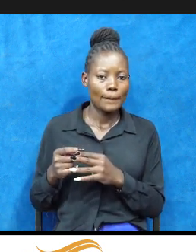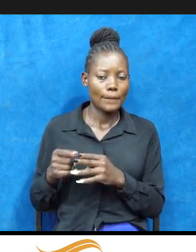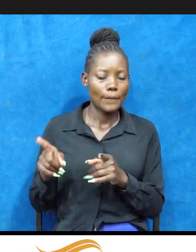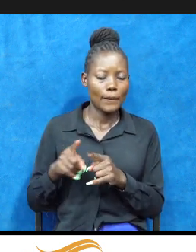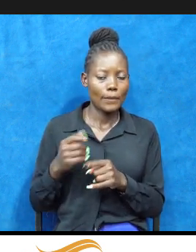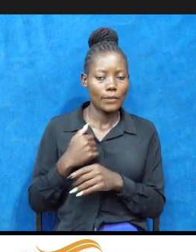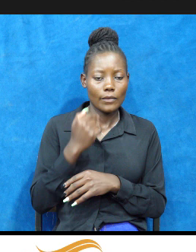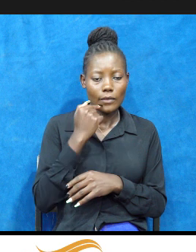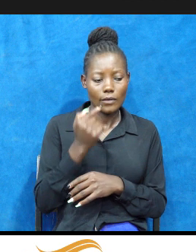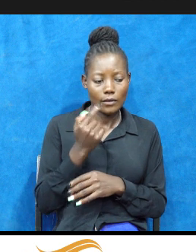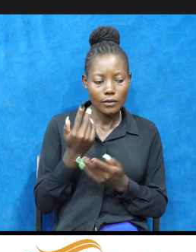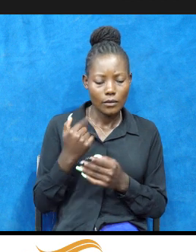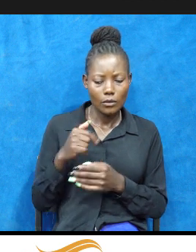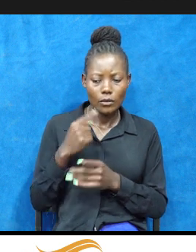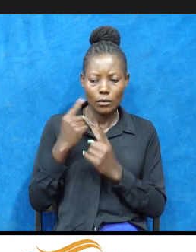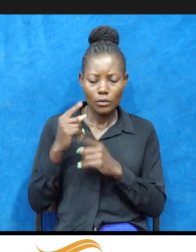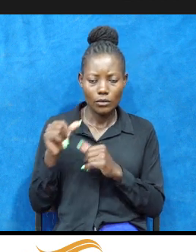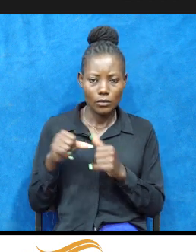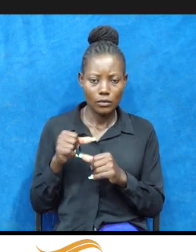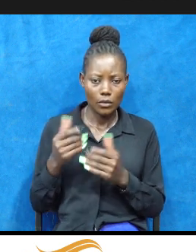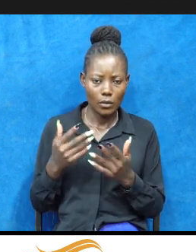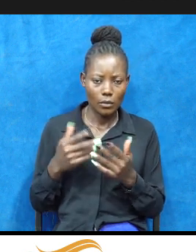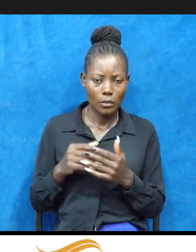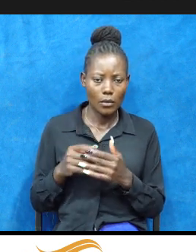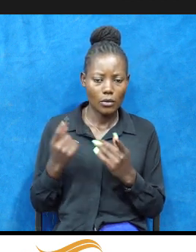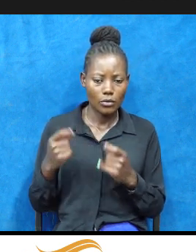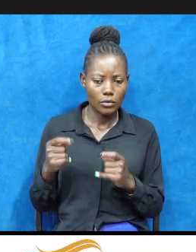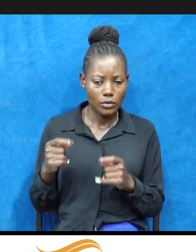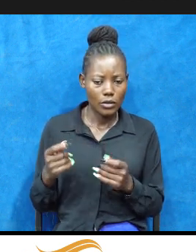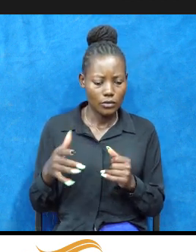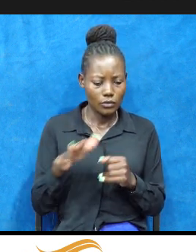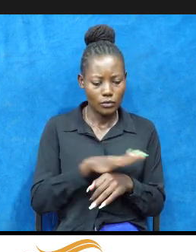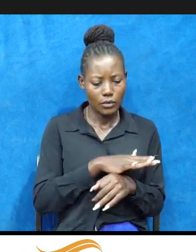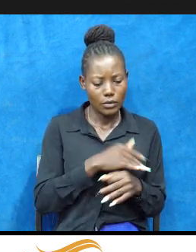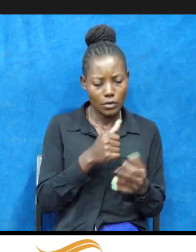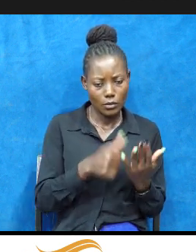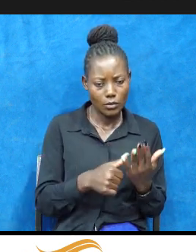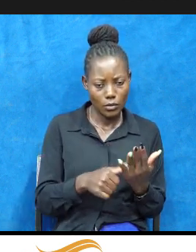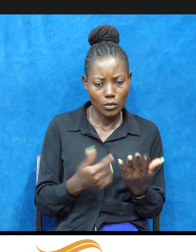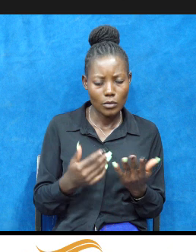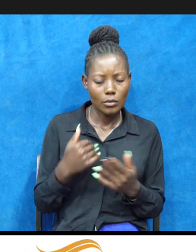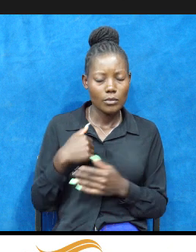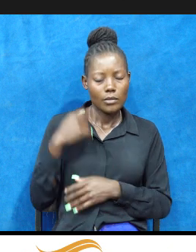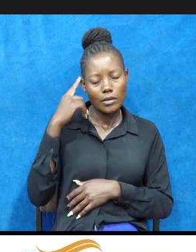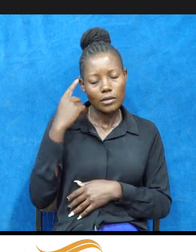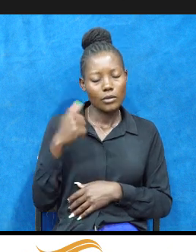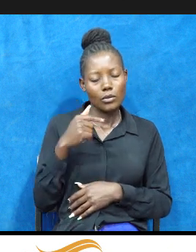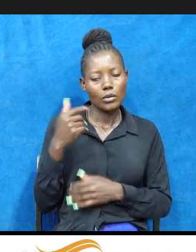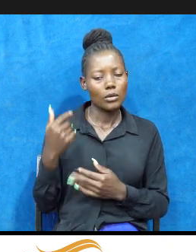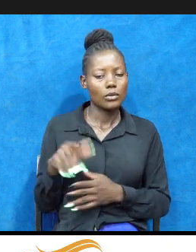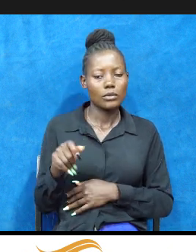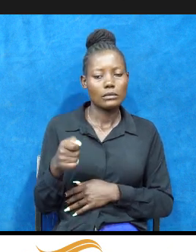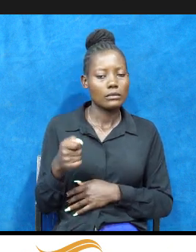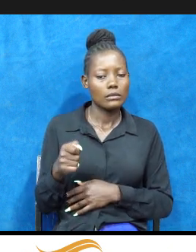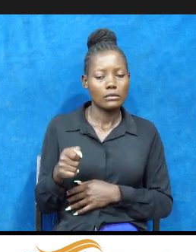I would say this, that we talked about bridging the gap. I think that really is a key. We have all seen athletes that are strong in